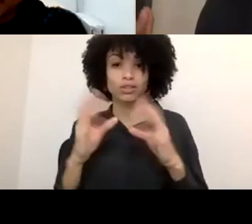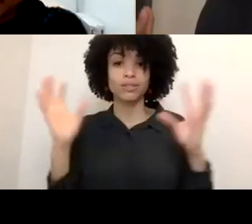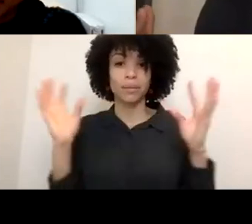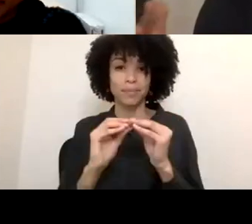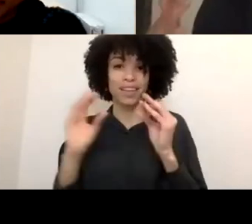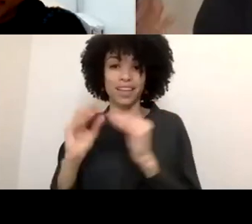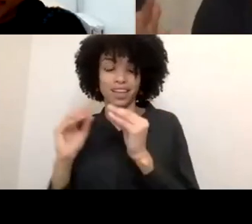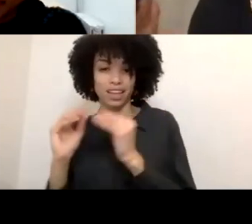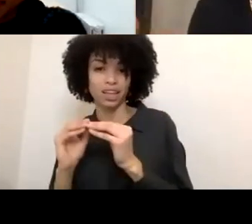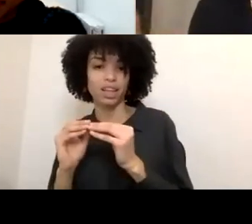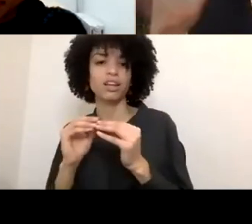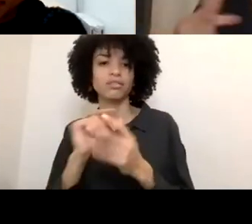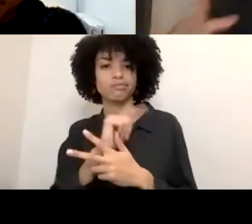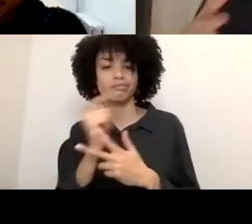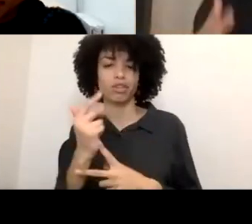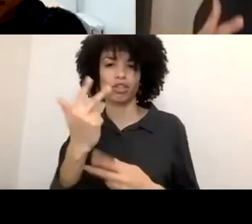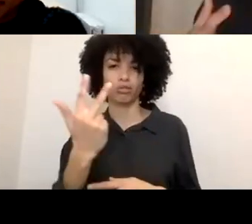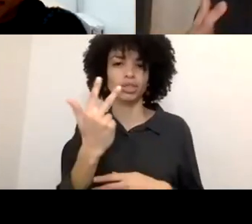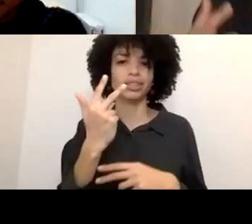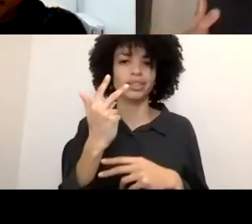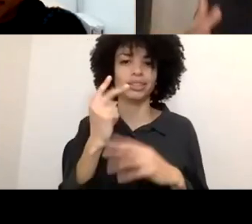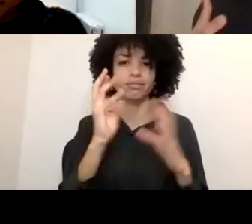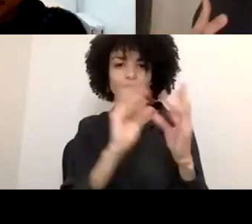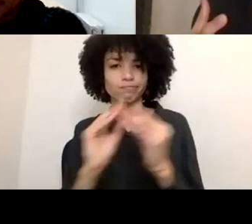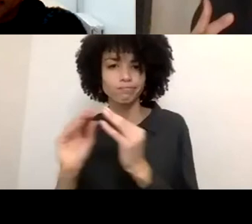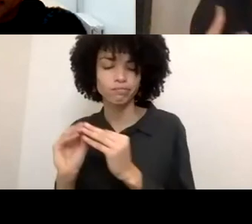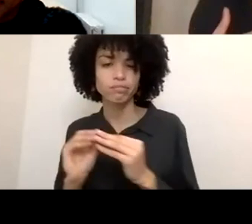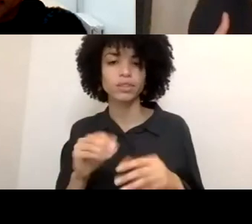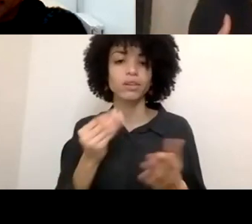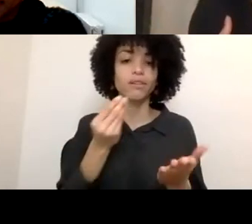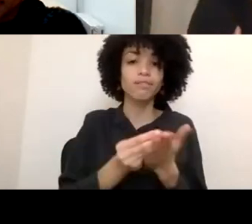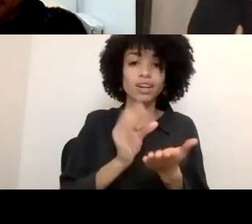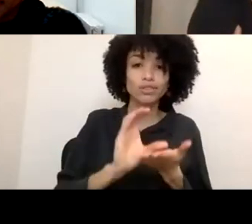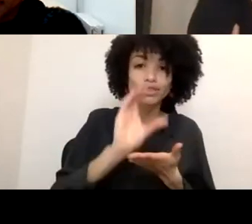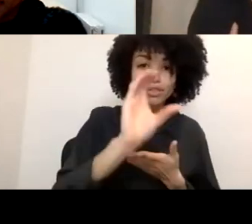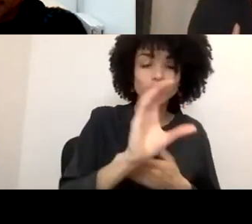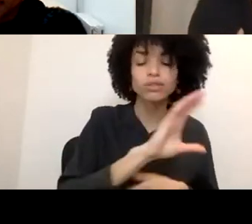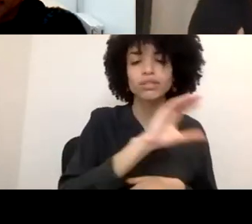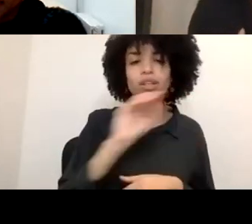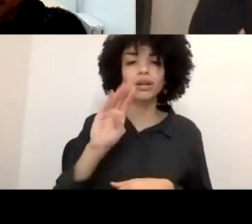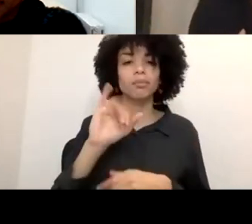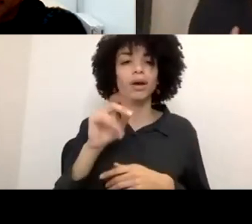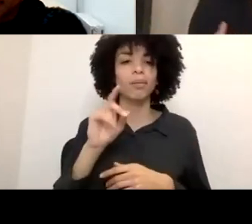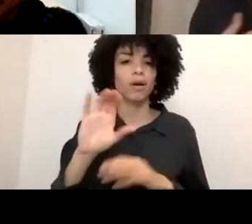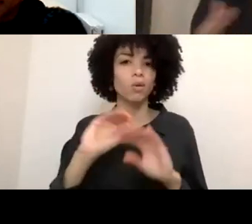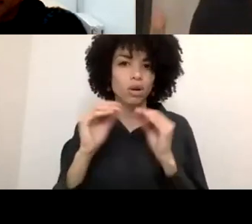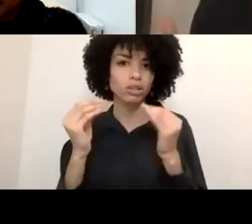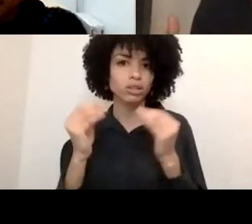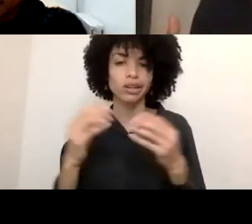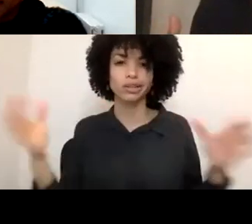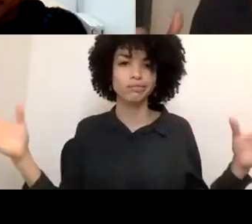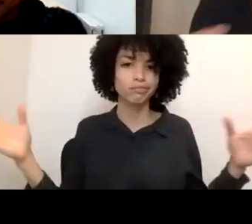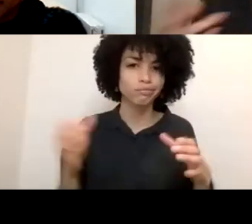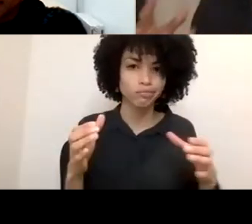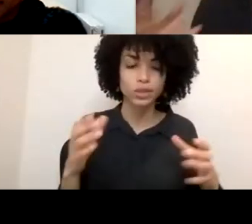over the summer, funders and, BIPOC arts organizations alike. And the theme of all the conversations was redistribution of